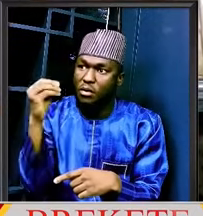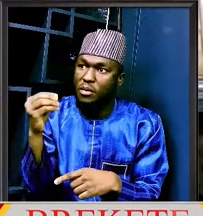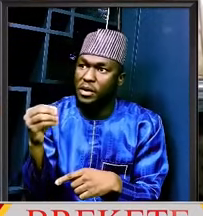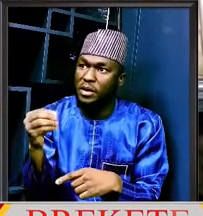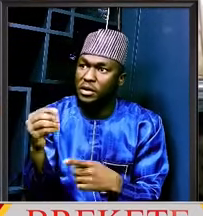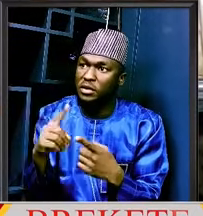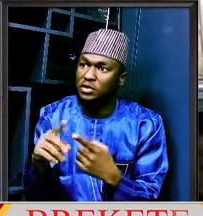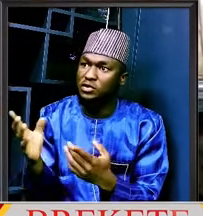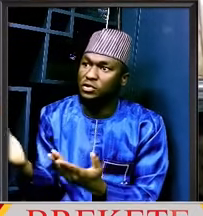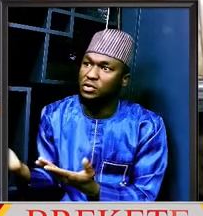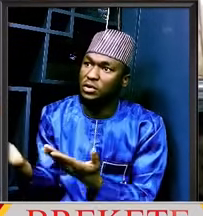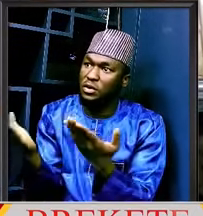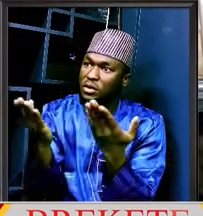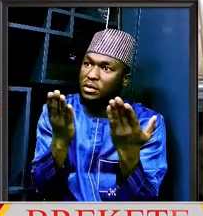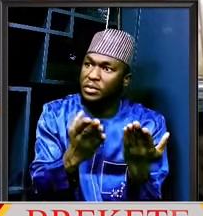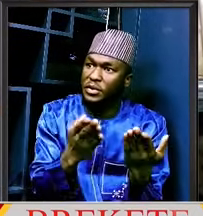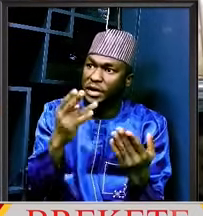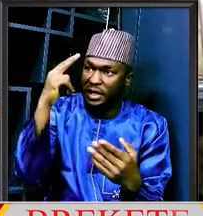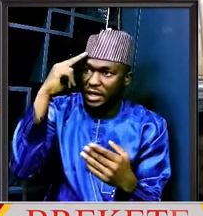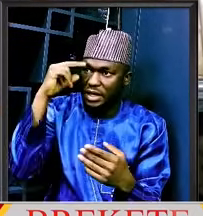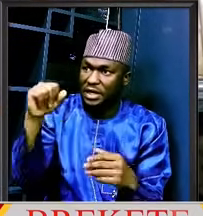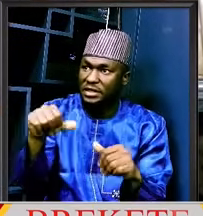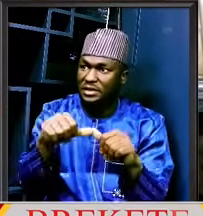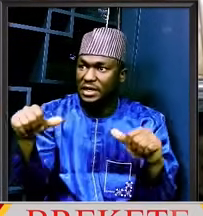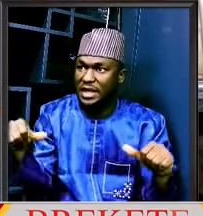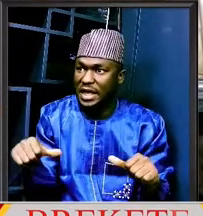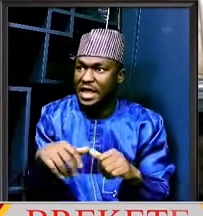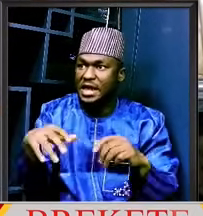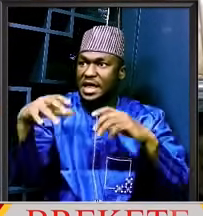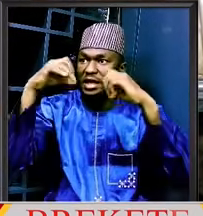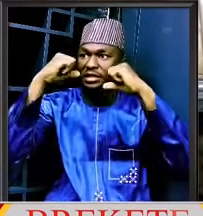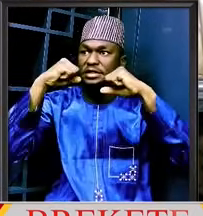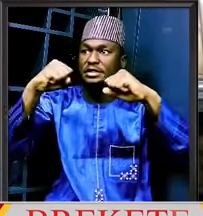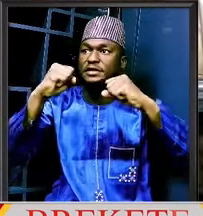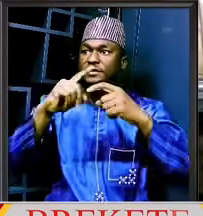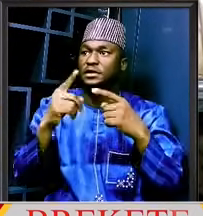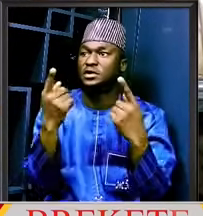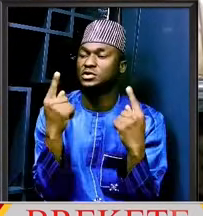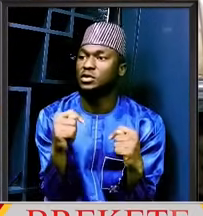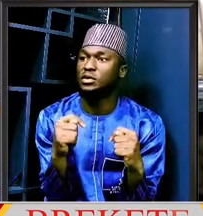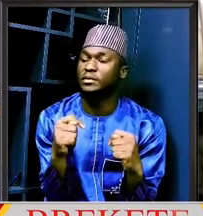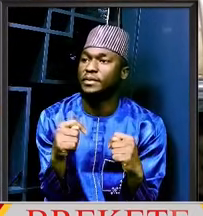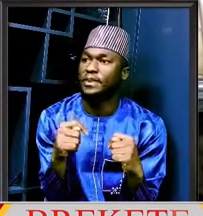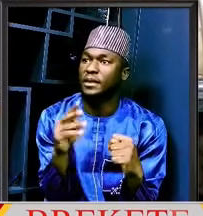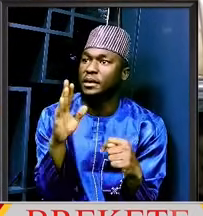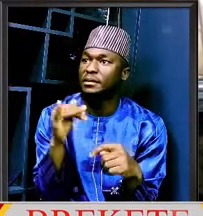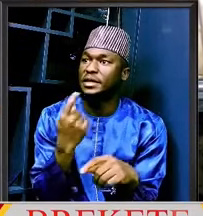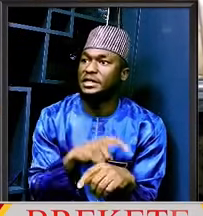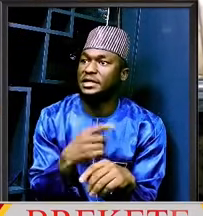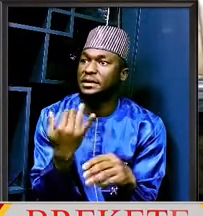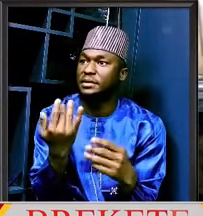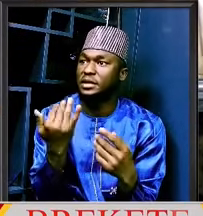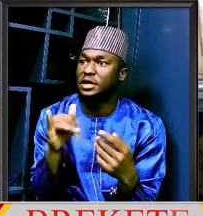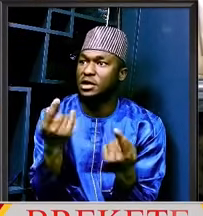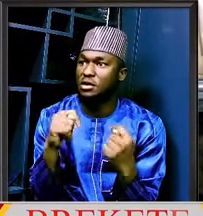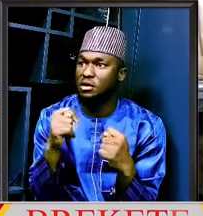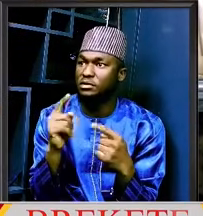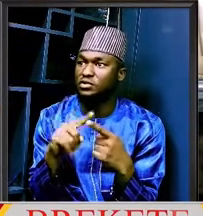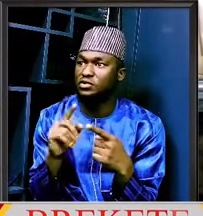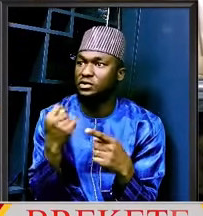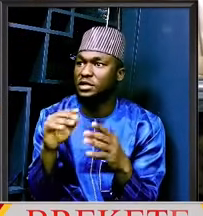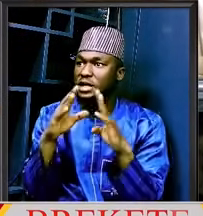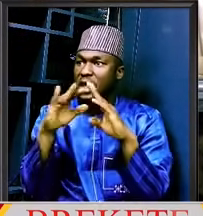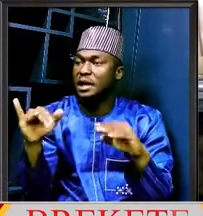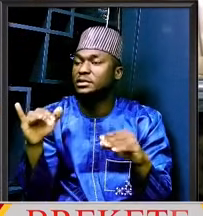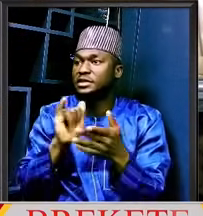and went and brought his area chief to come. So by the time they arrived back at the house, that was